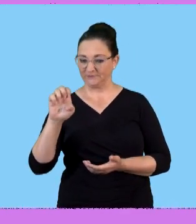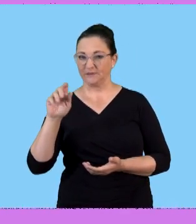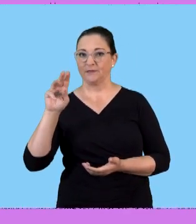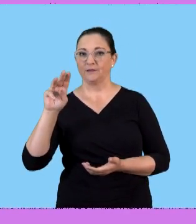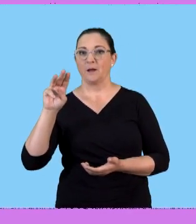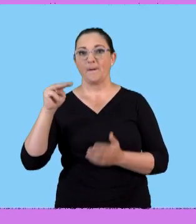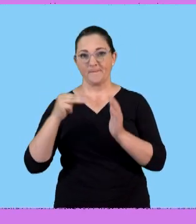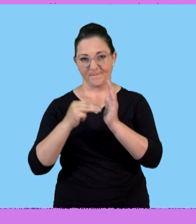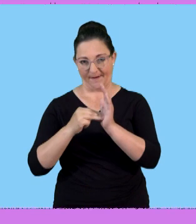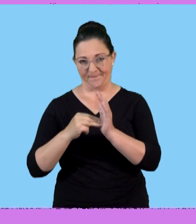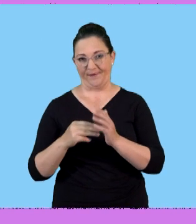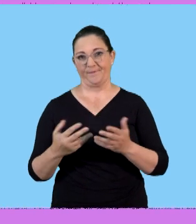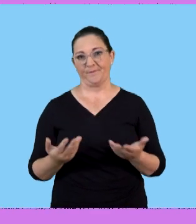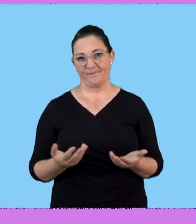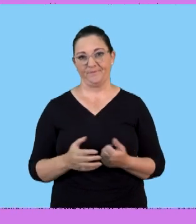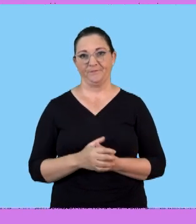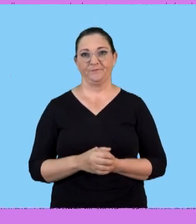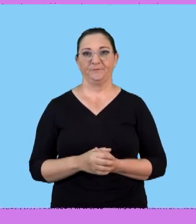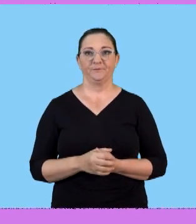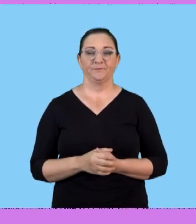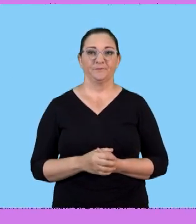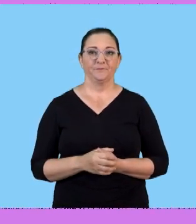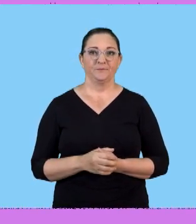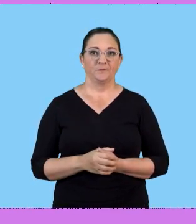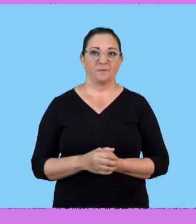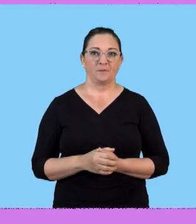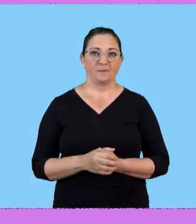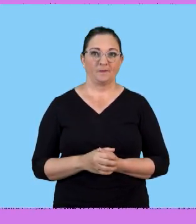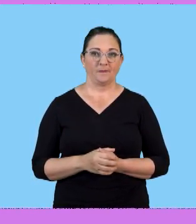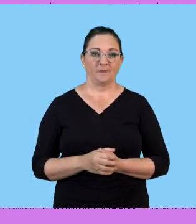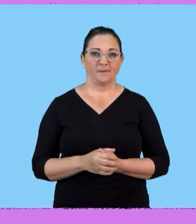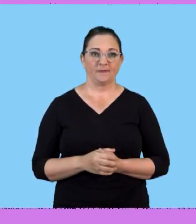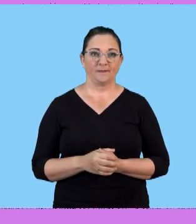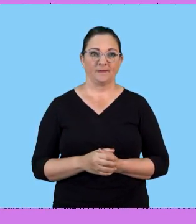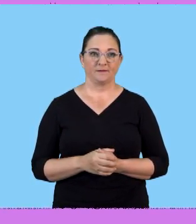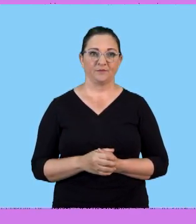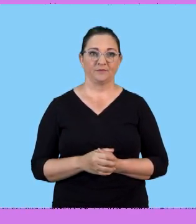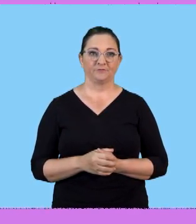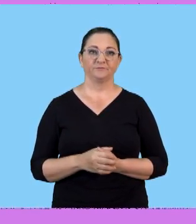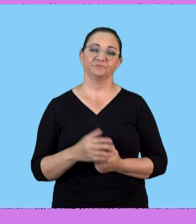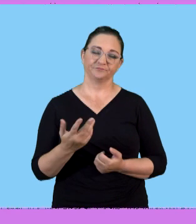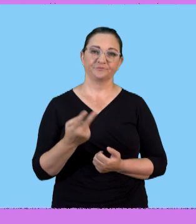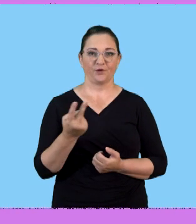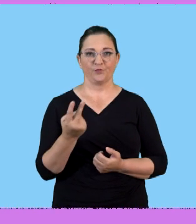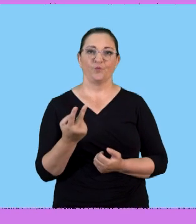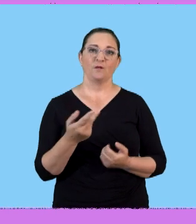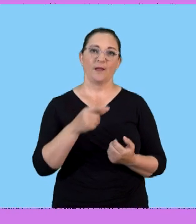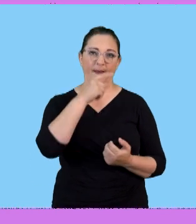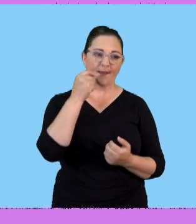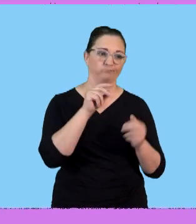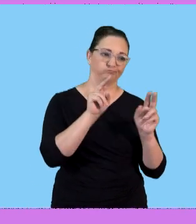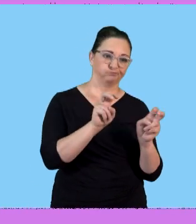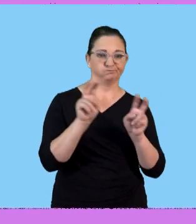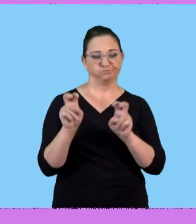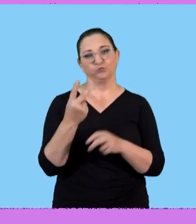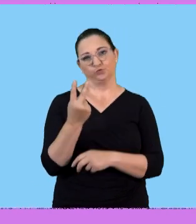we sometimes refer to it as a strip route map as well. So that's the type of map that